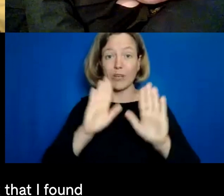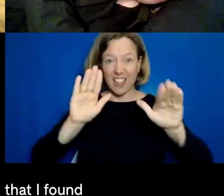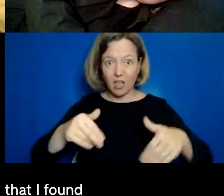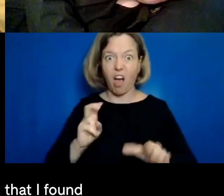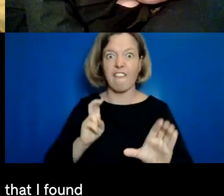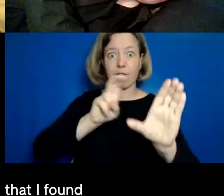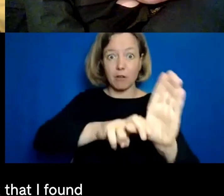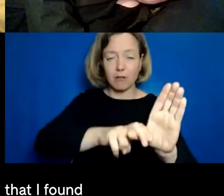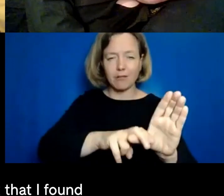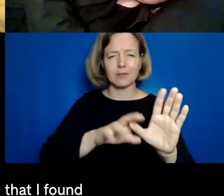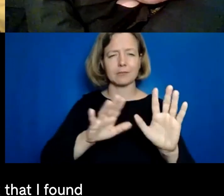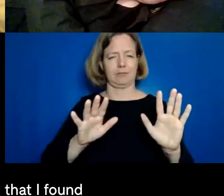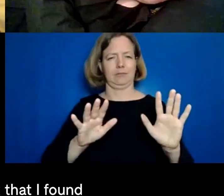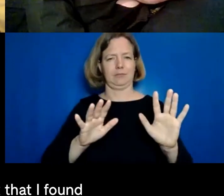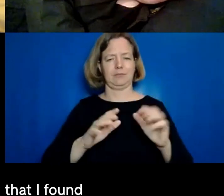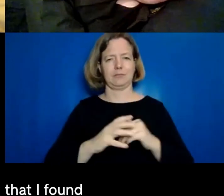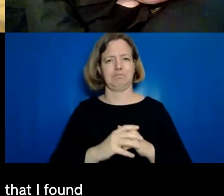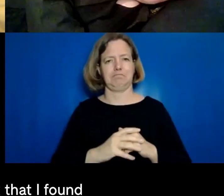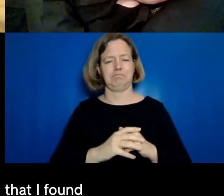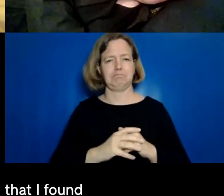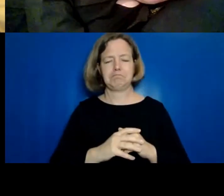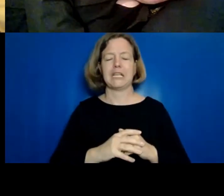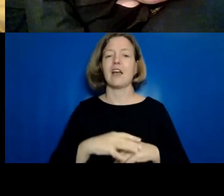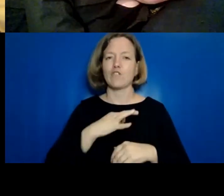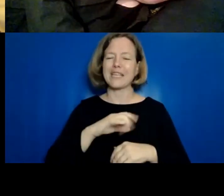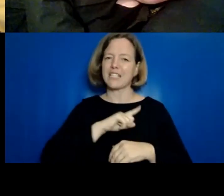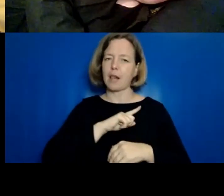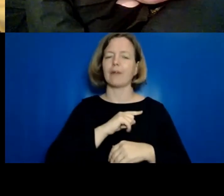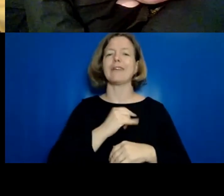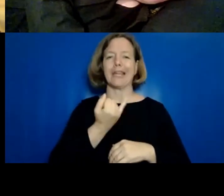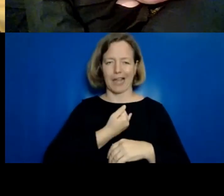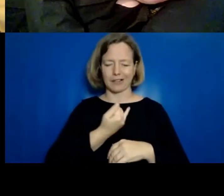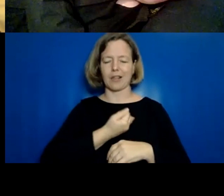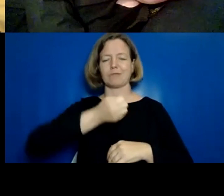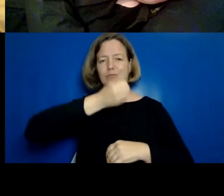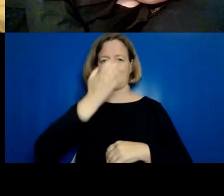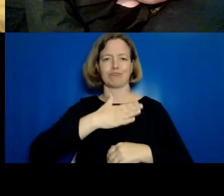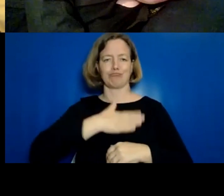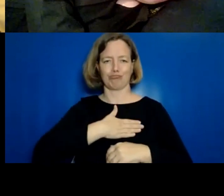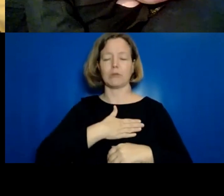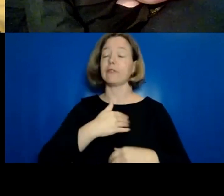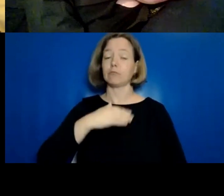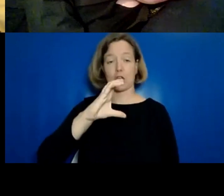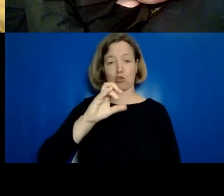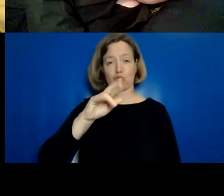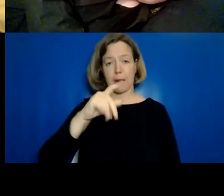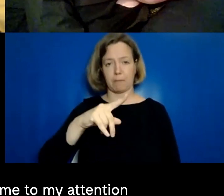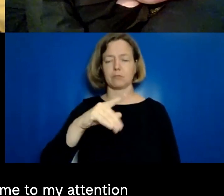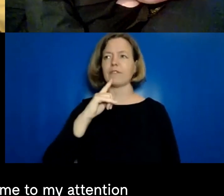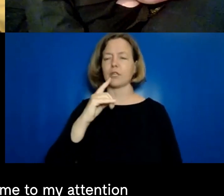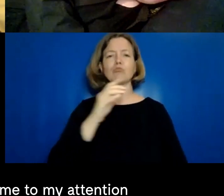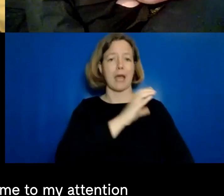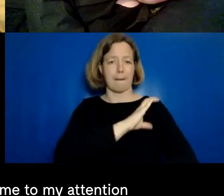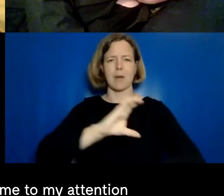identification very empowering for myself. Identifying as crip, also very empowering,